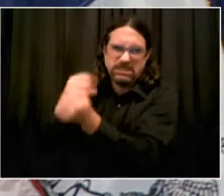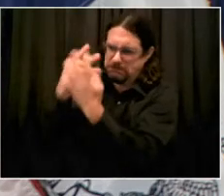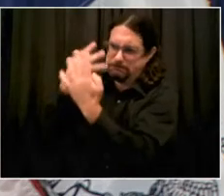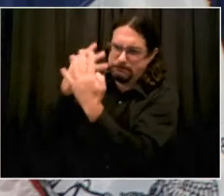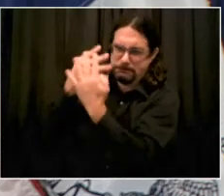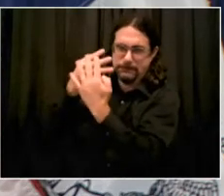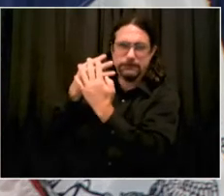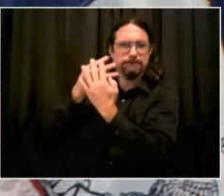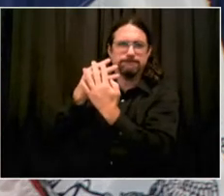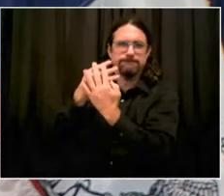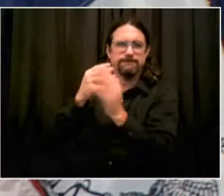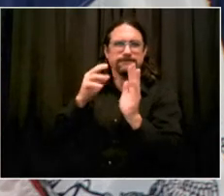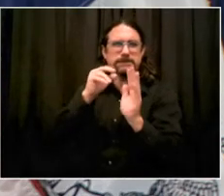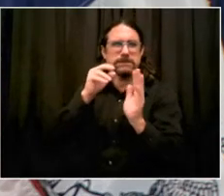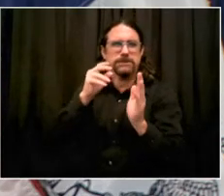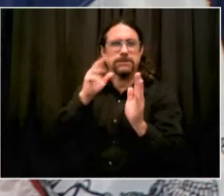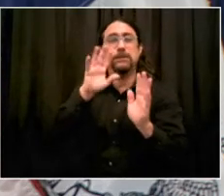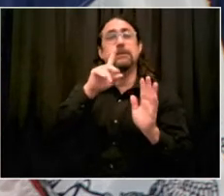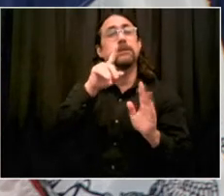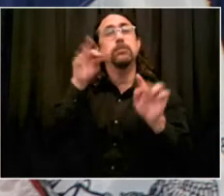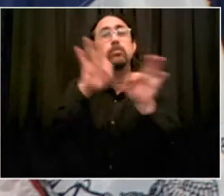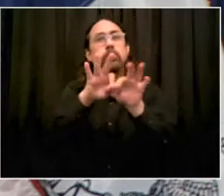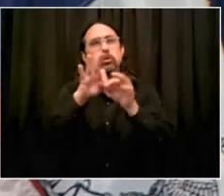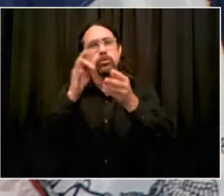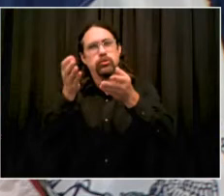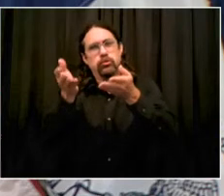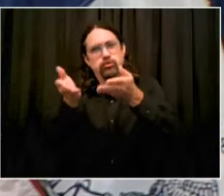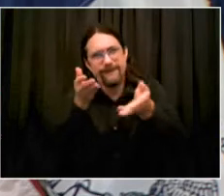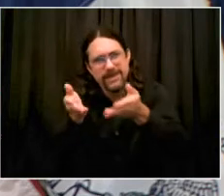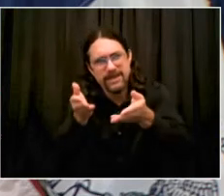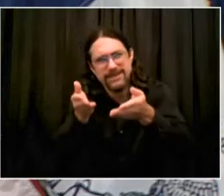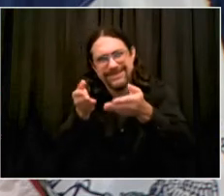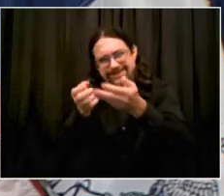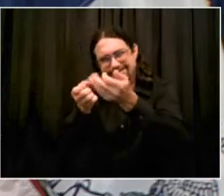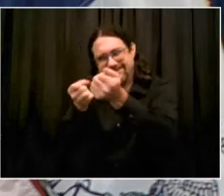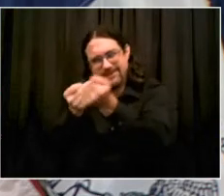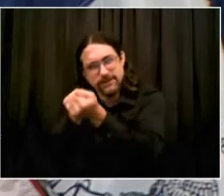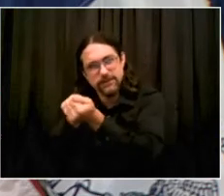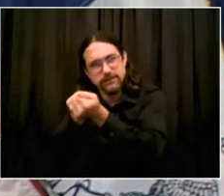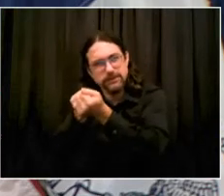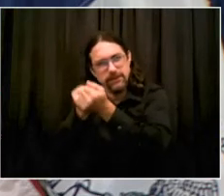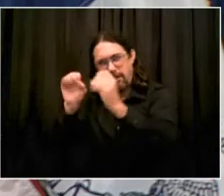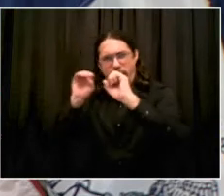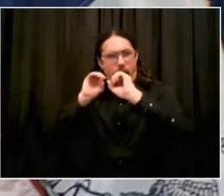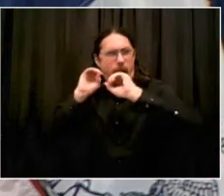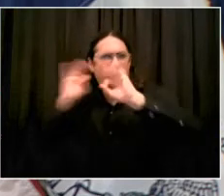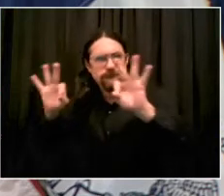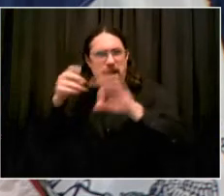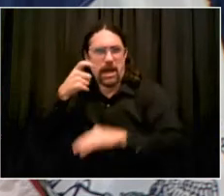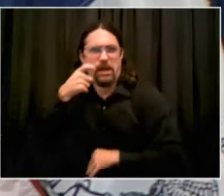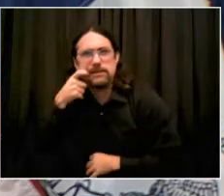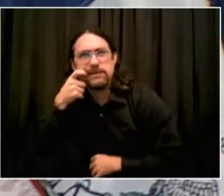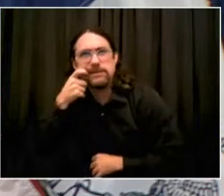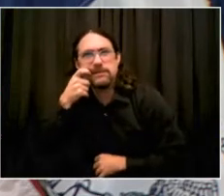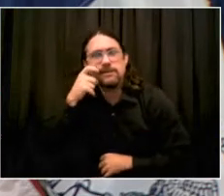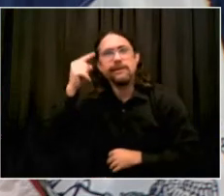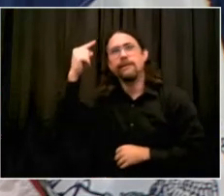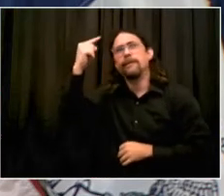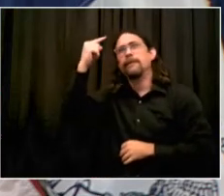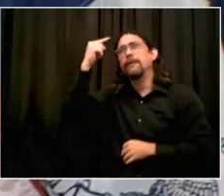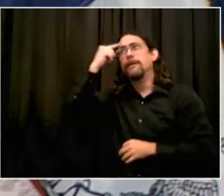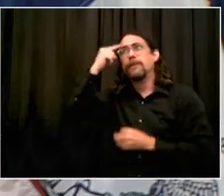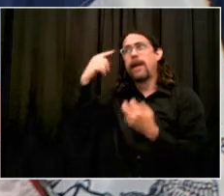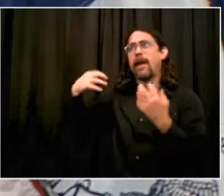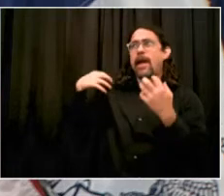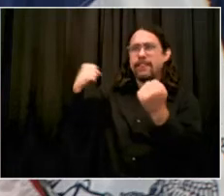you provide them. That is the way forward. But we cannot just leave people on the street. We have to get them that help and get them in where they can get that help. And